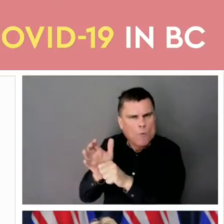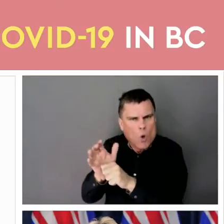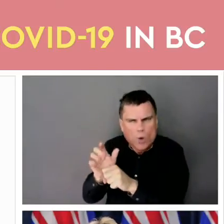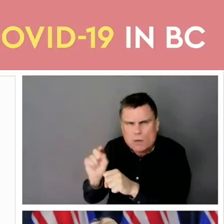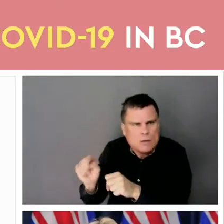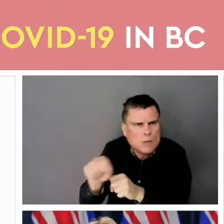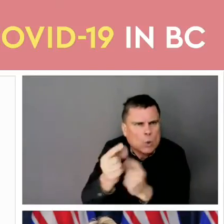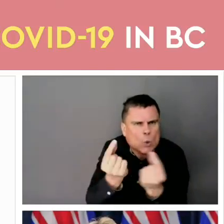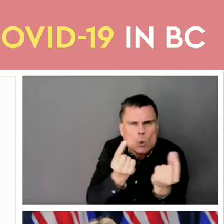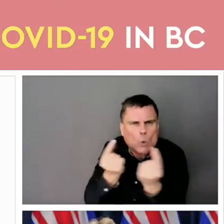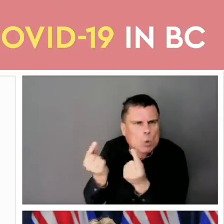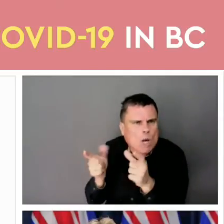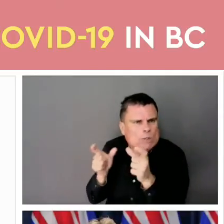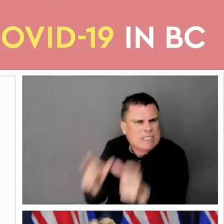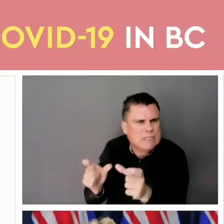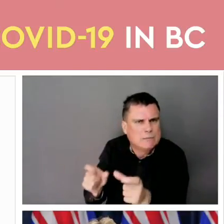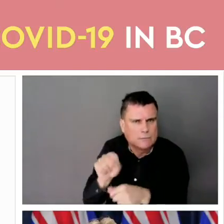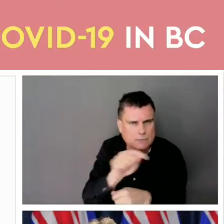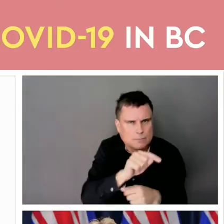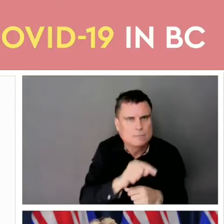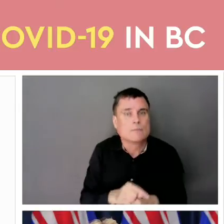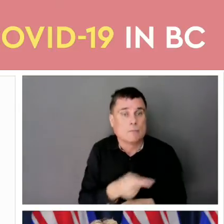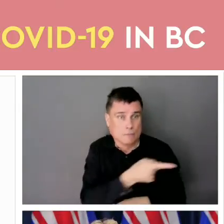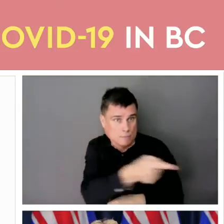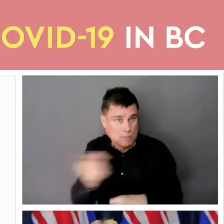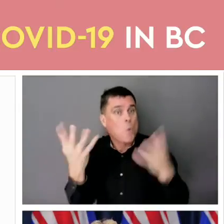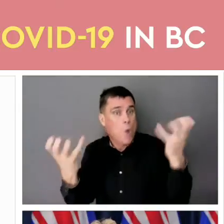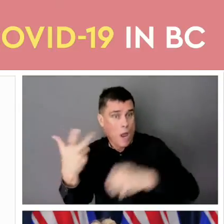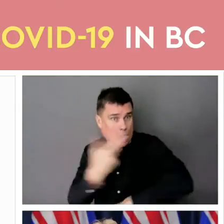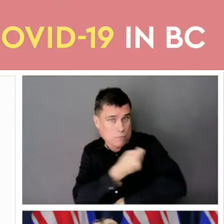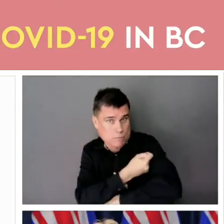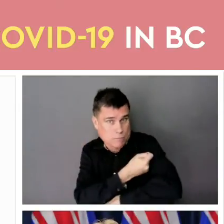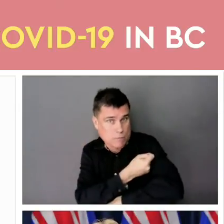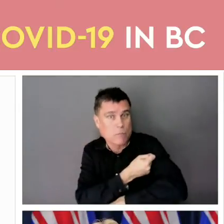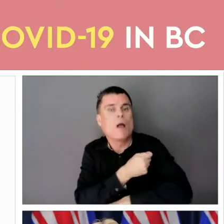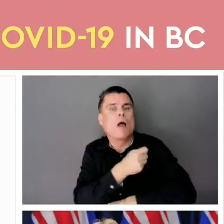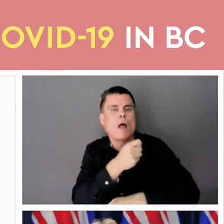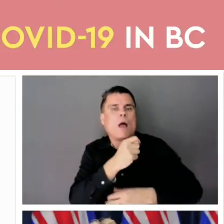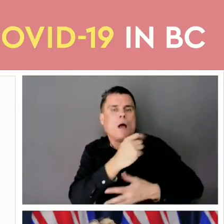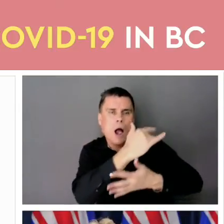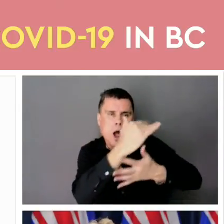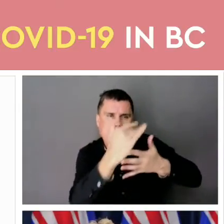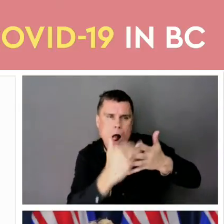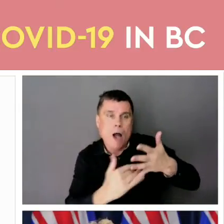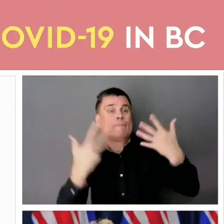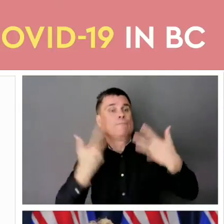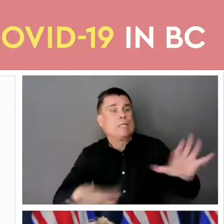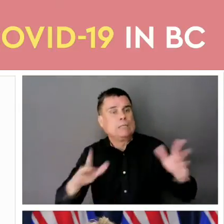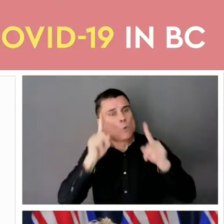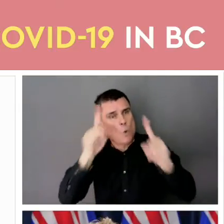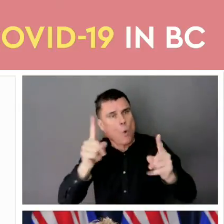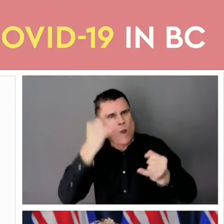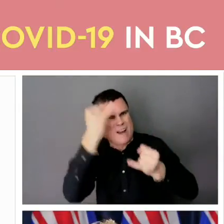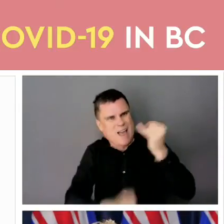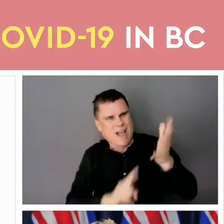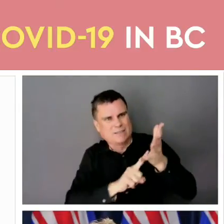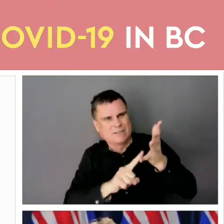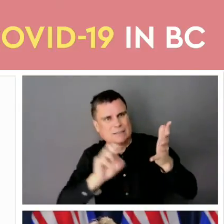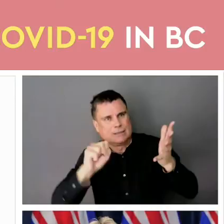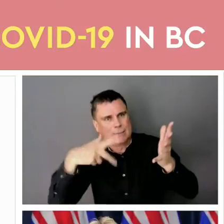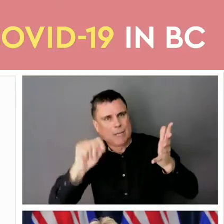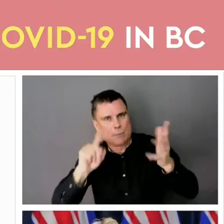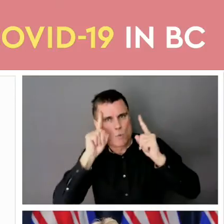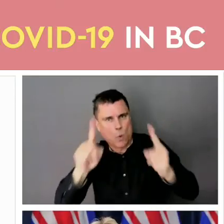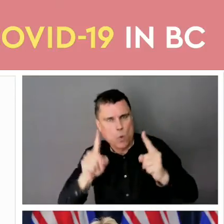in BC who want to be vaccinated by the end of September, and focusing today on the plan that will start in